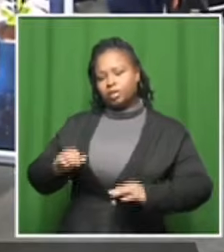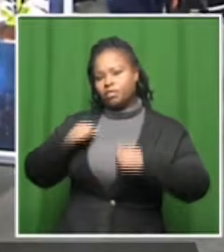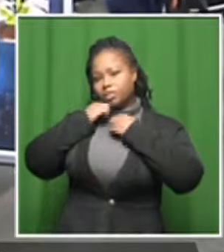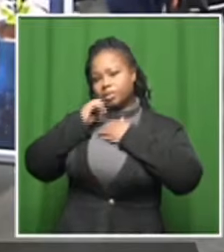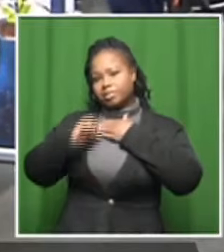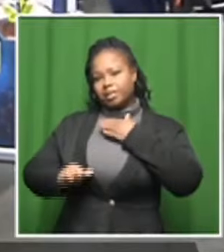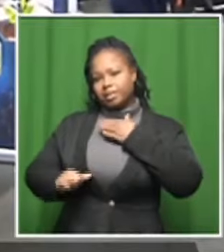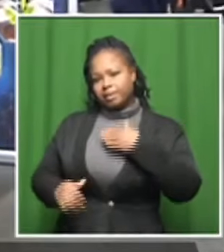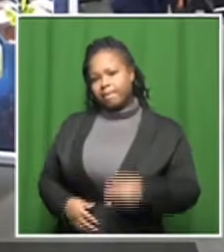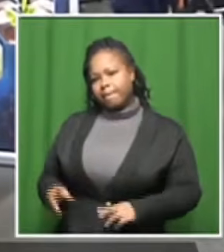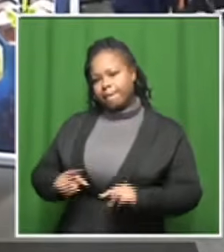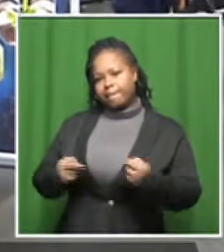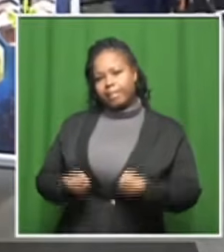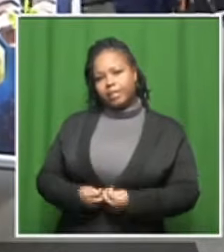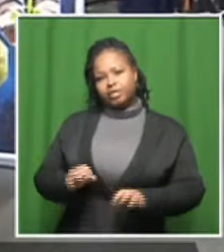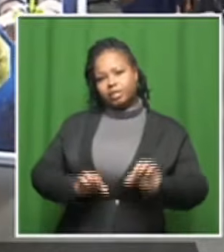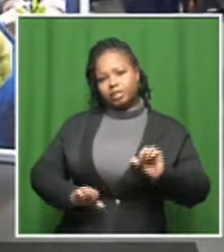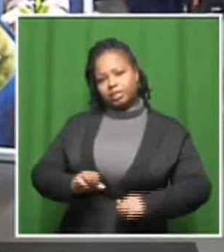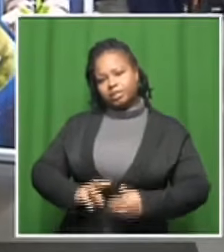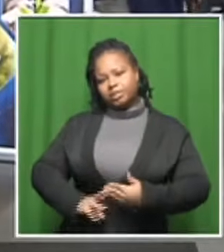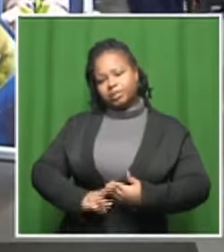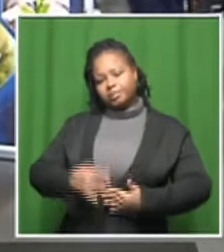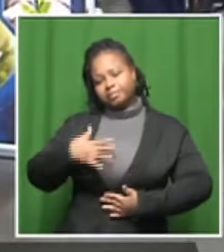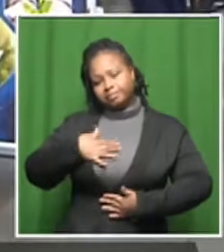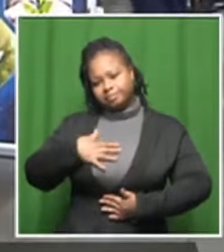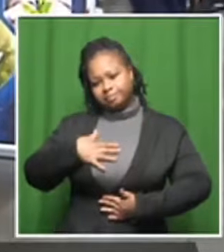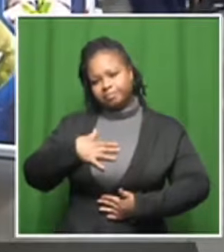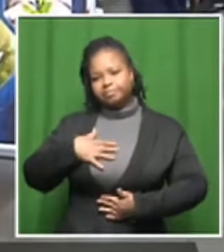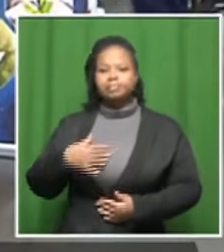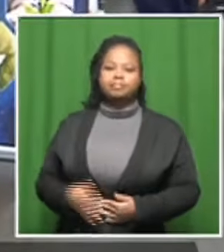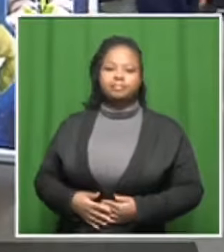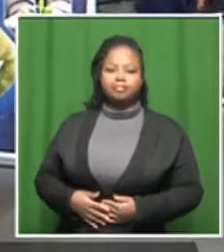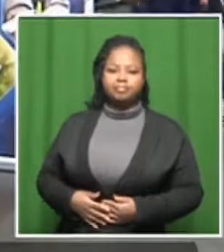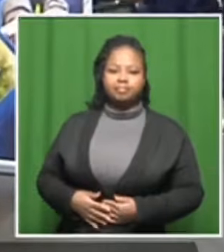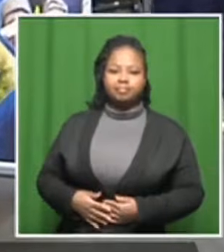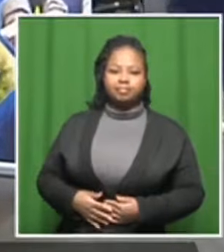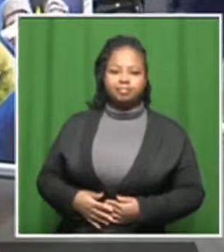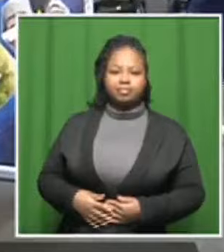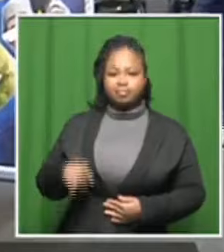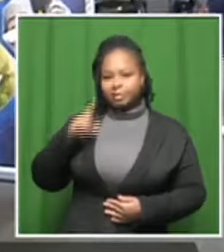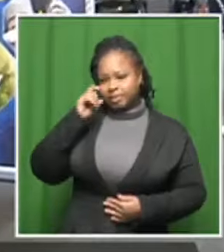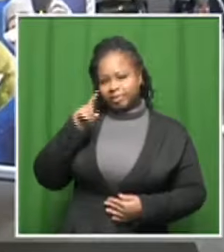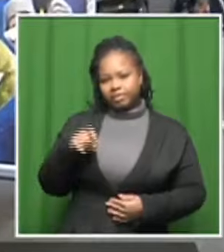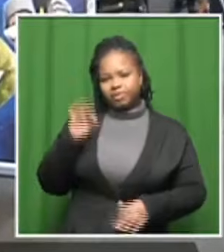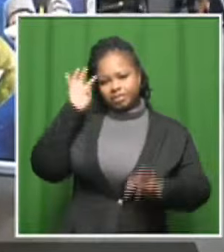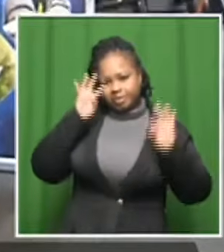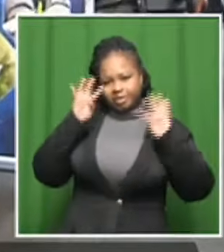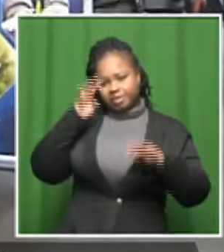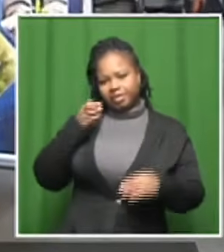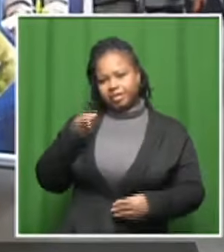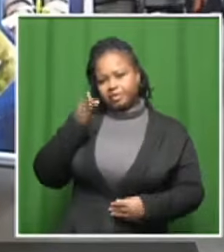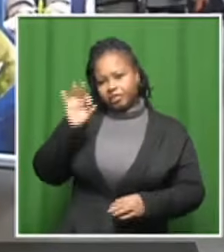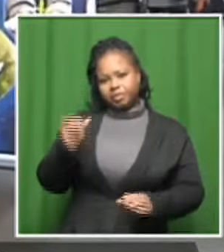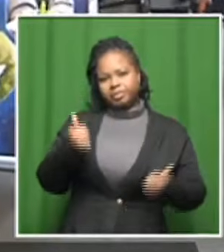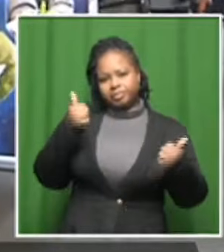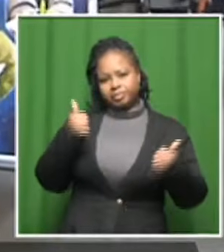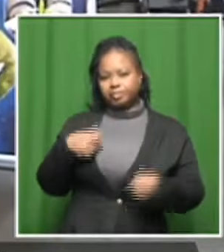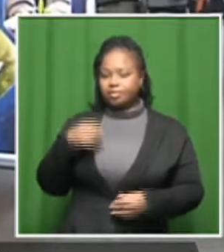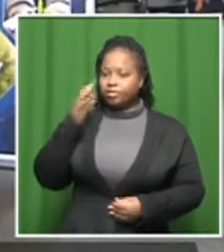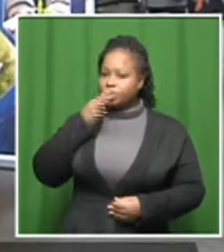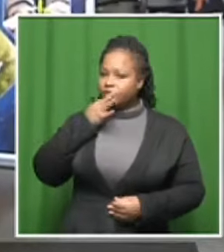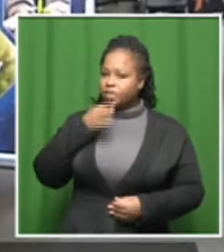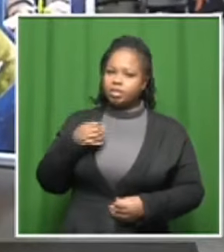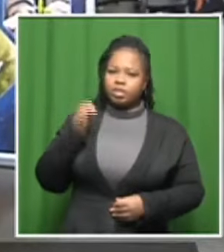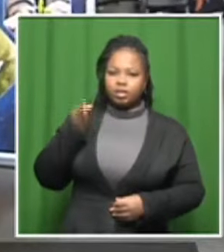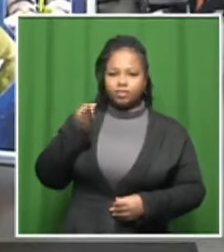National Science Week. But it's been an absolute pleasure, and stay curious and stay innovative. The future is bright, as I mentioned, and the future is now.